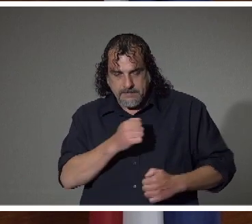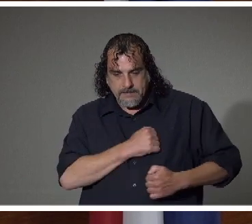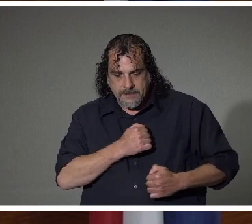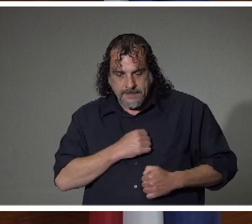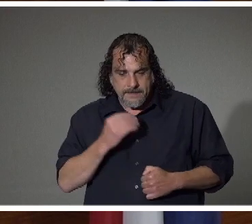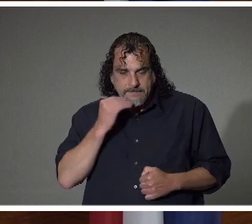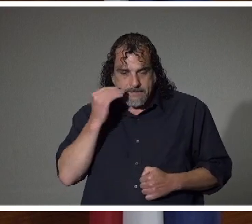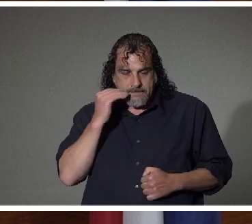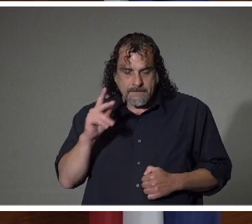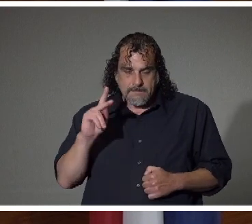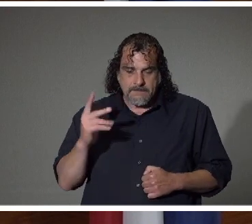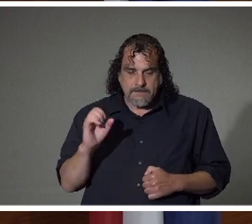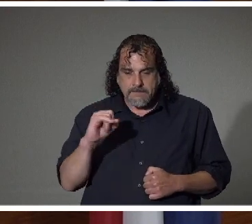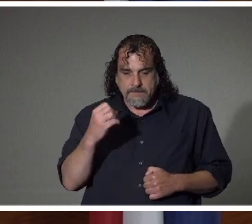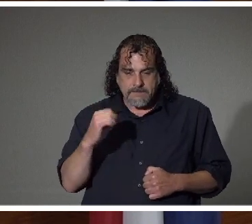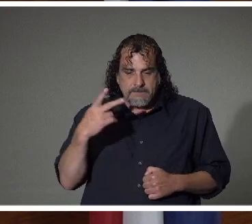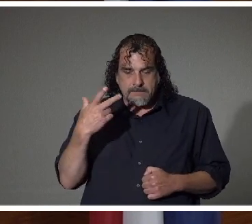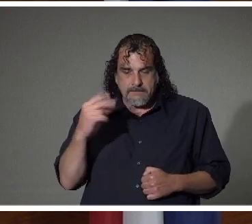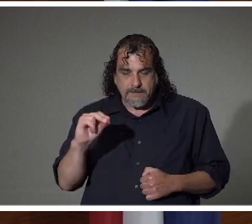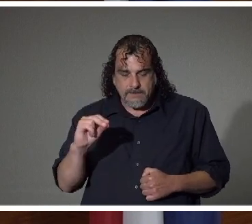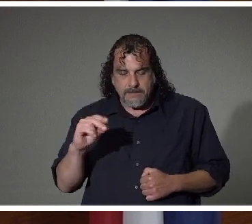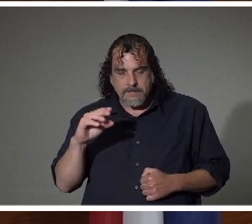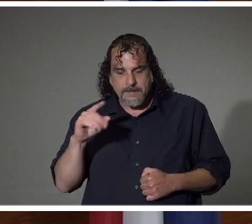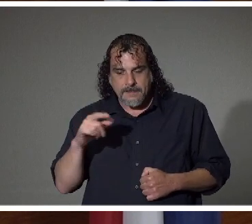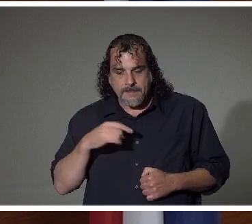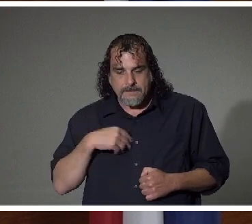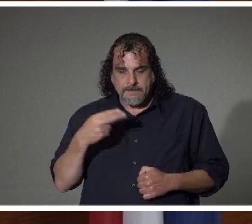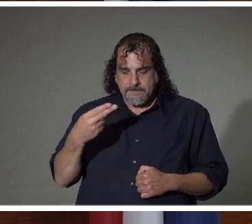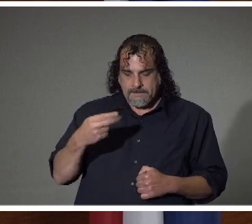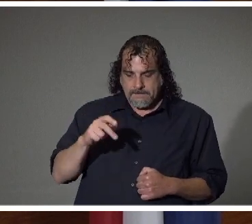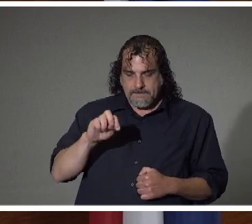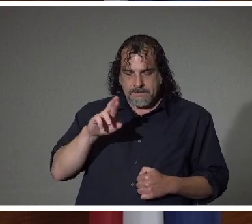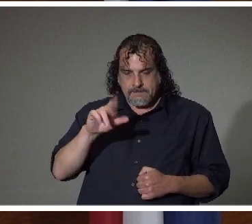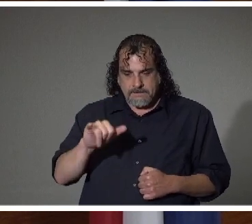in Kosciuszko, Mississippi. Happy birthday to Henry